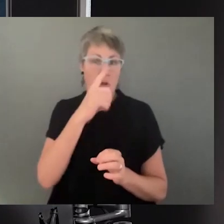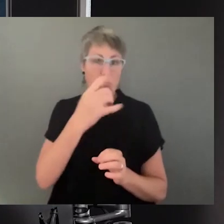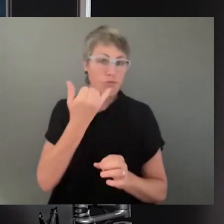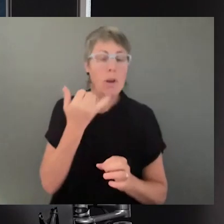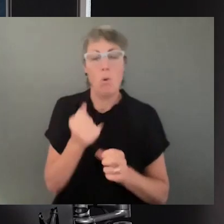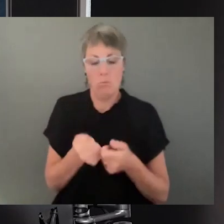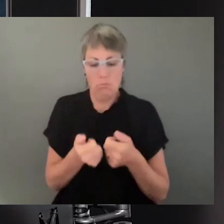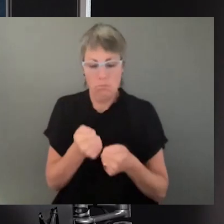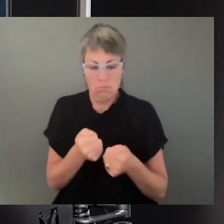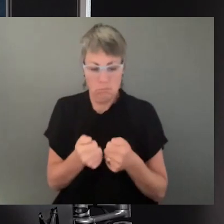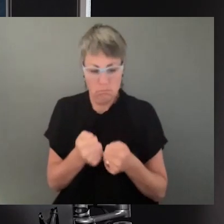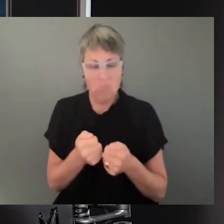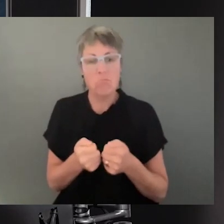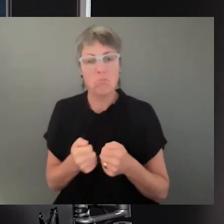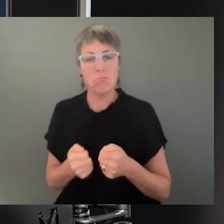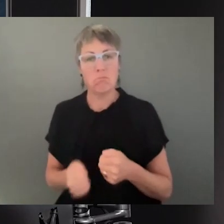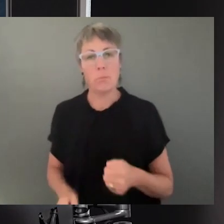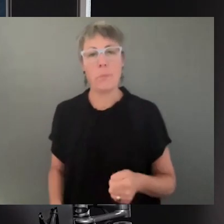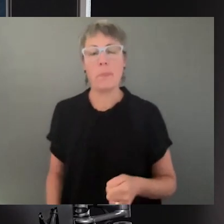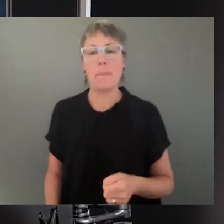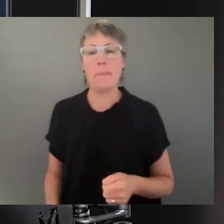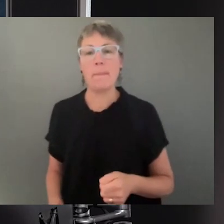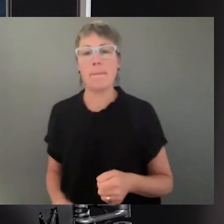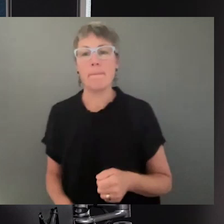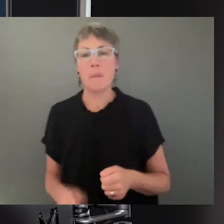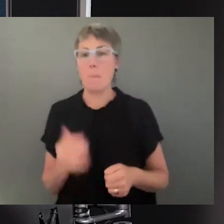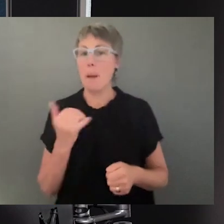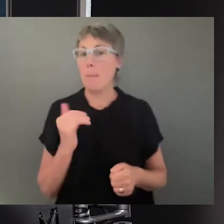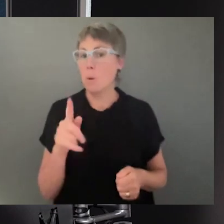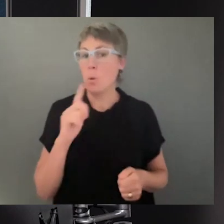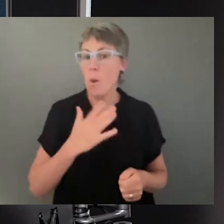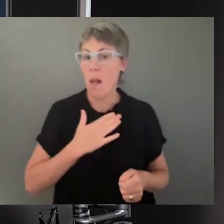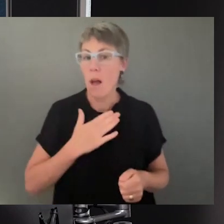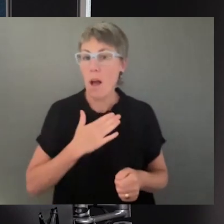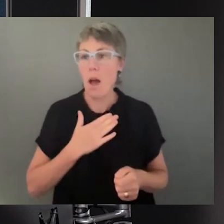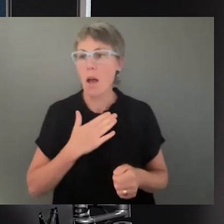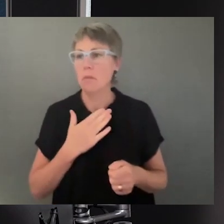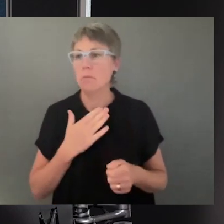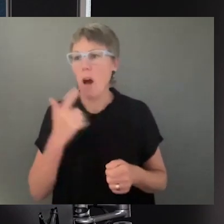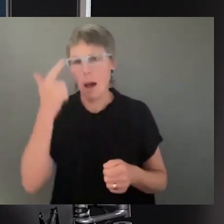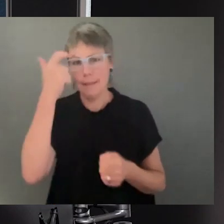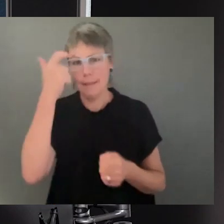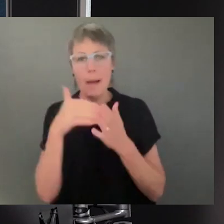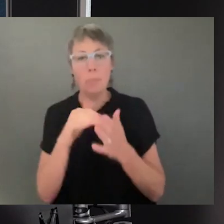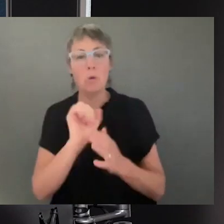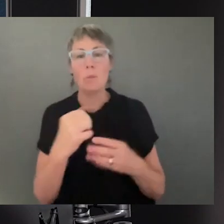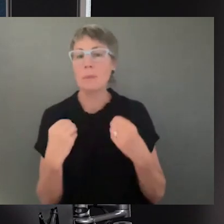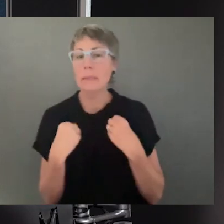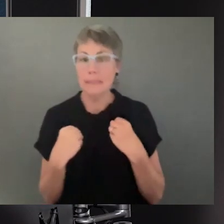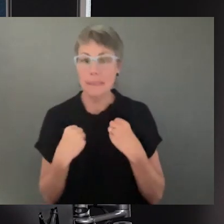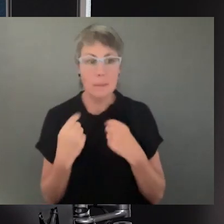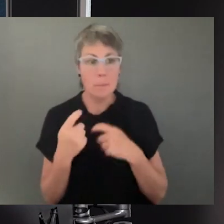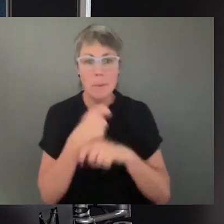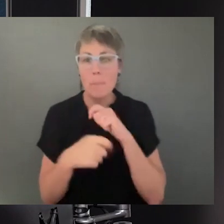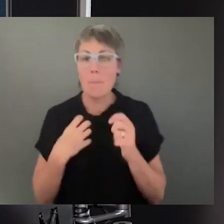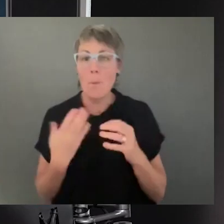through 0487 993 222. Perhaps you would like to make your business or organisation more accessible. Maybe you'd